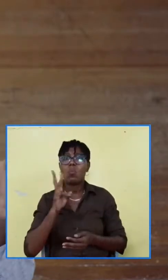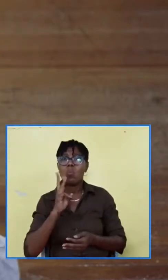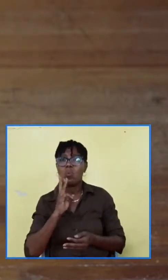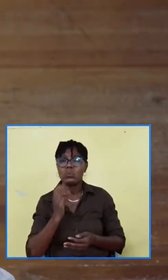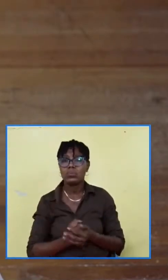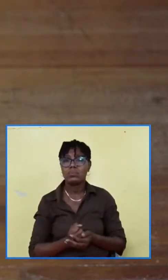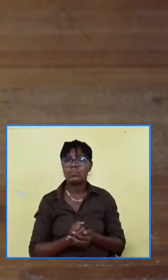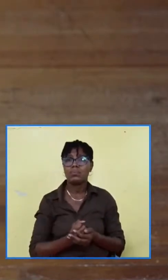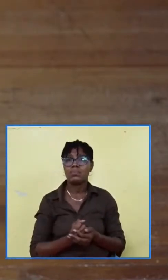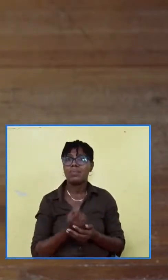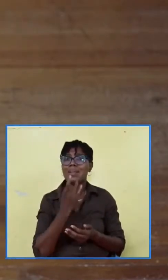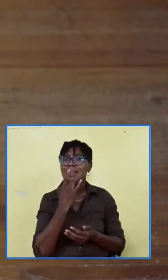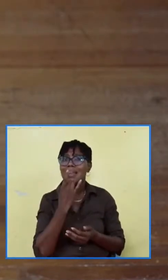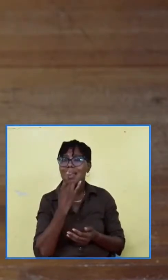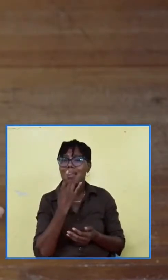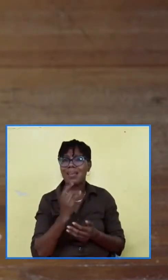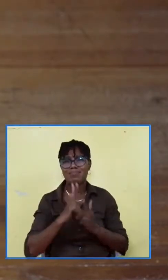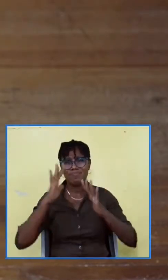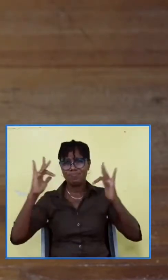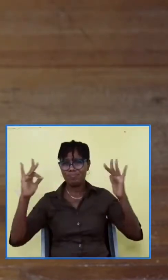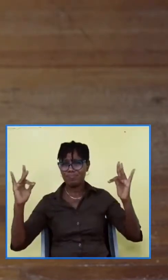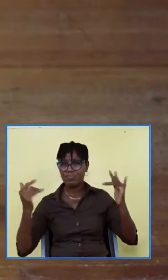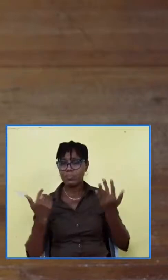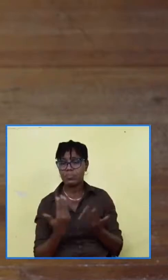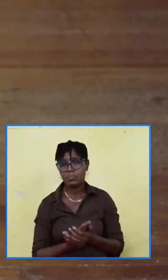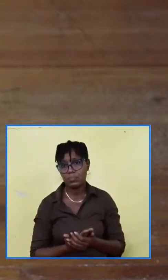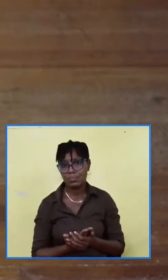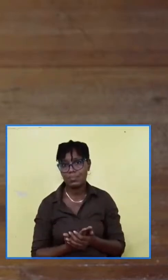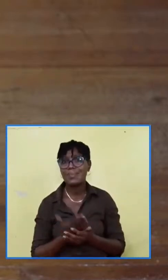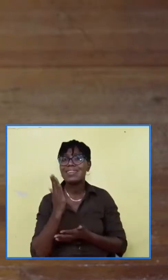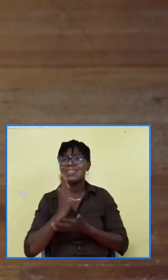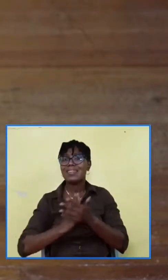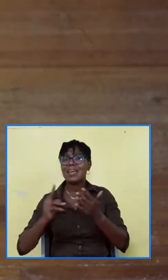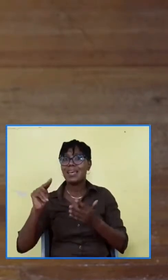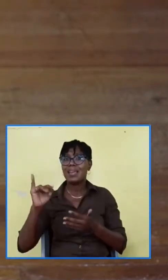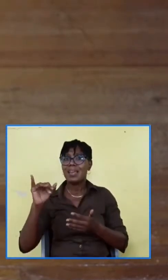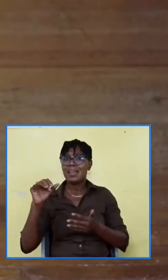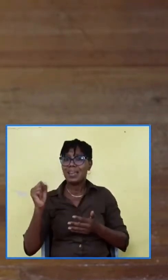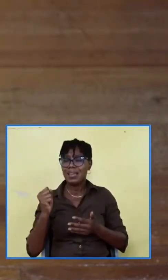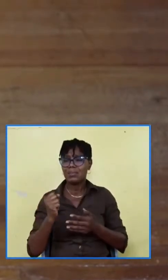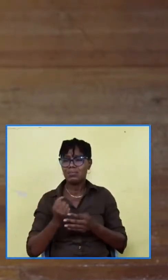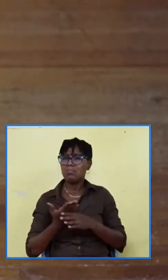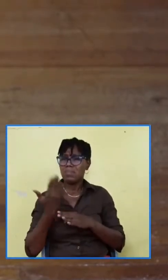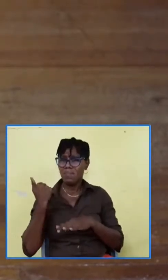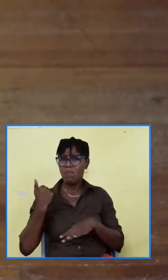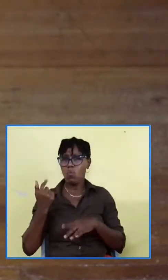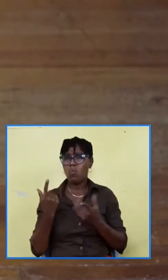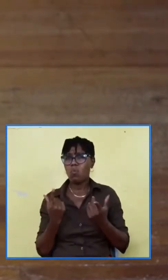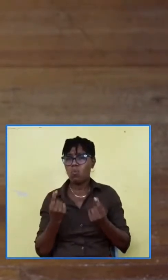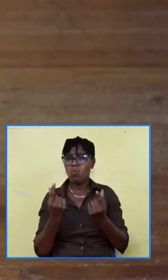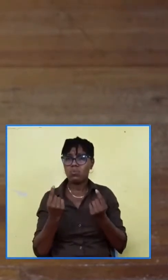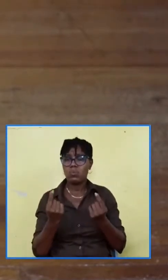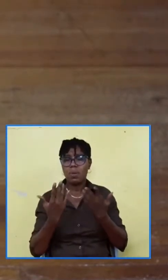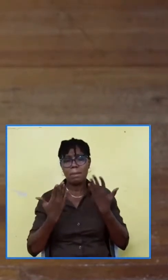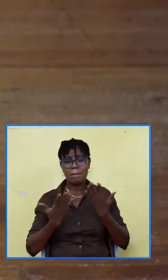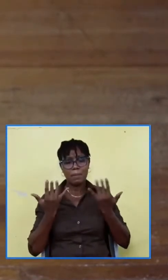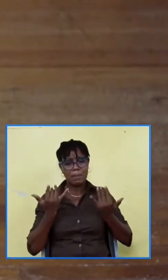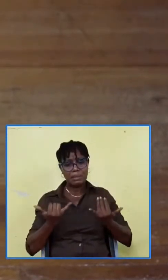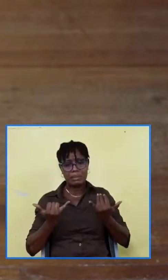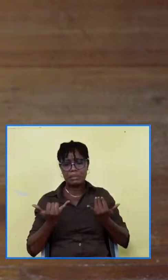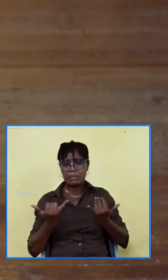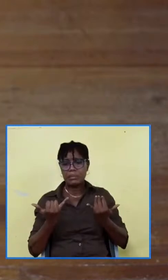light, solar, the different things. So there's something that NIS schemes traditionally have done that may not meet